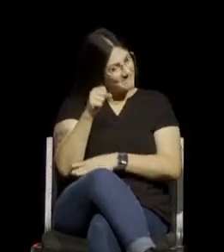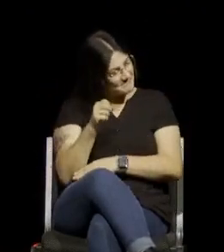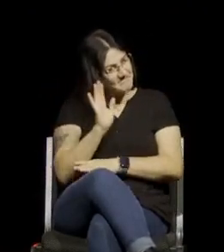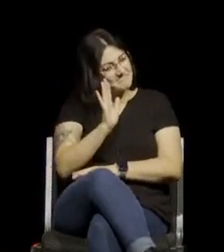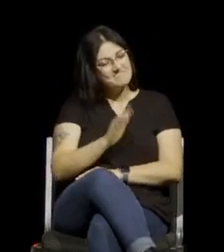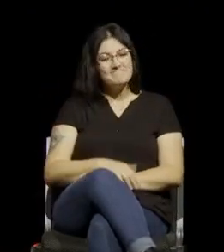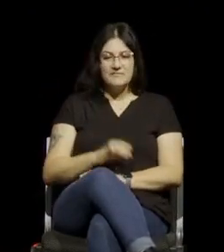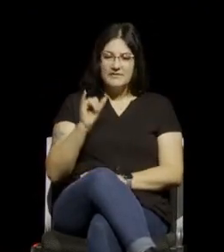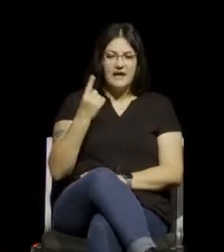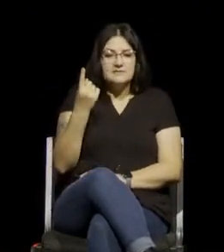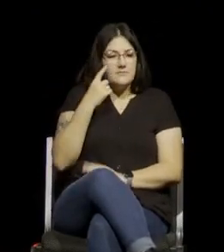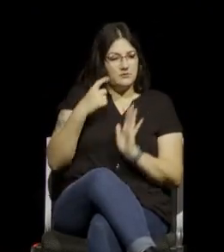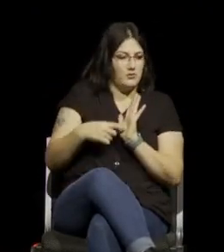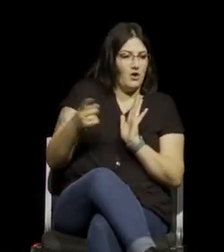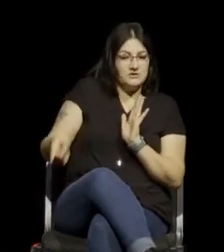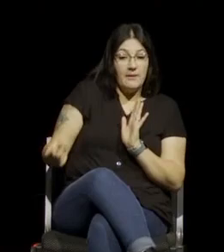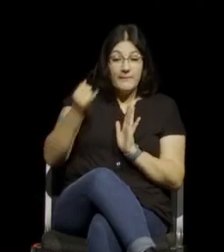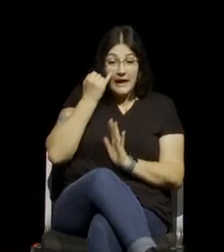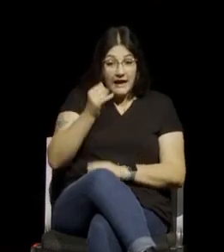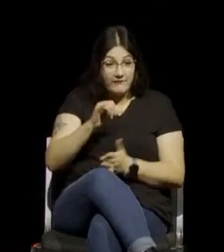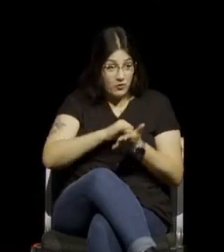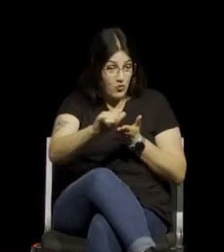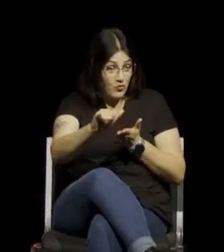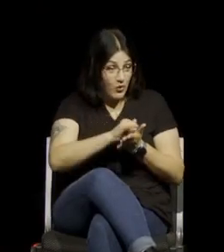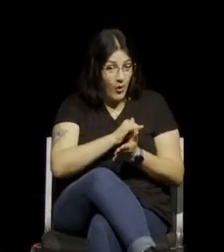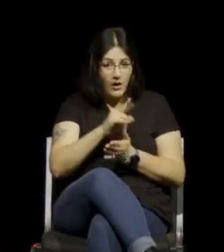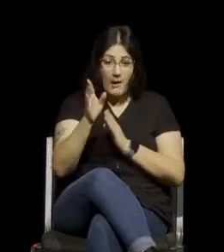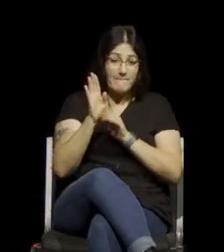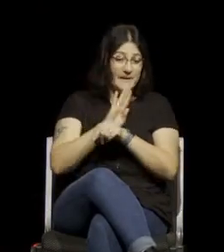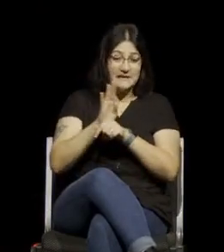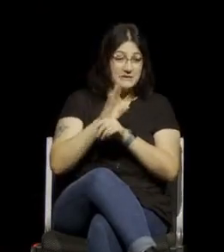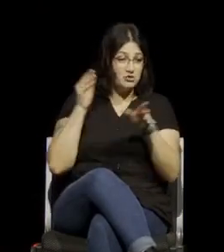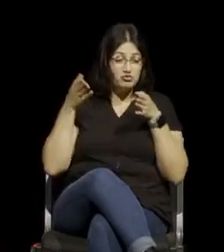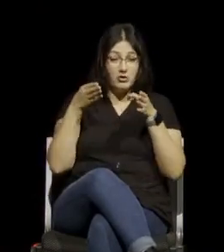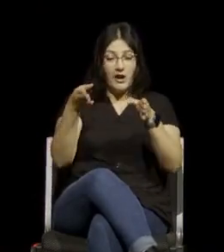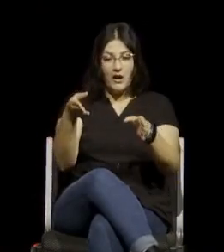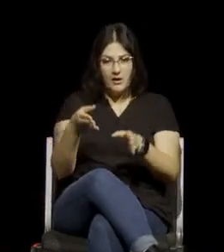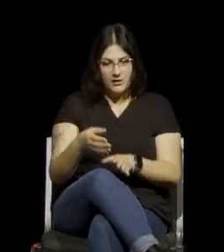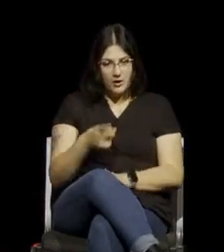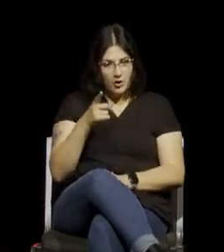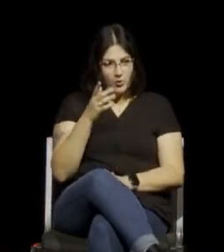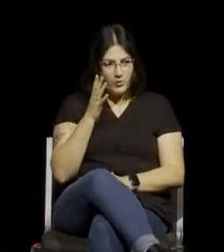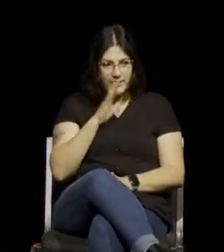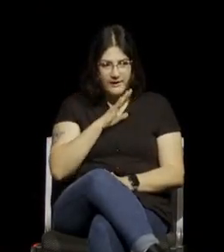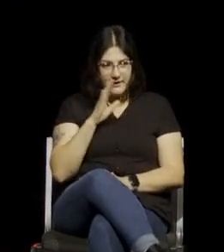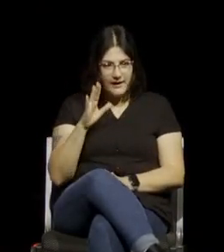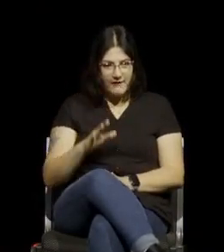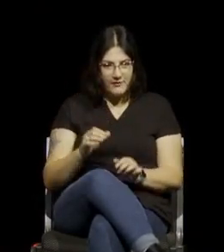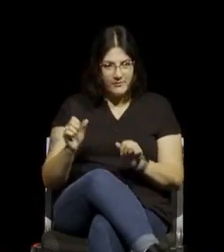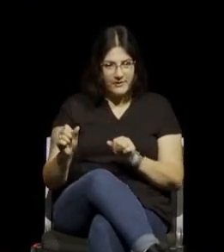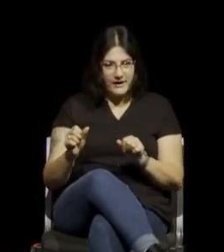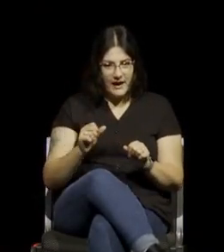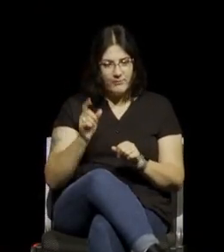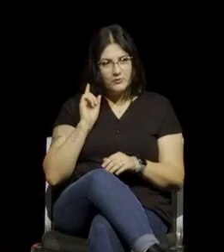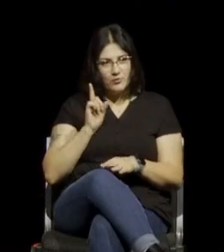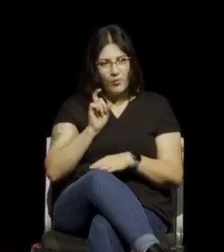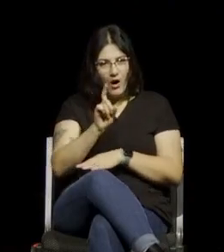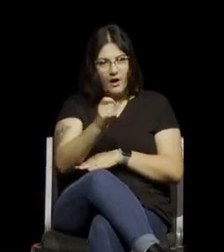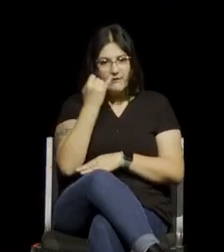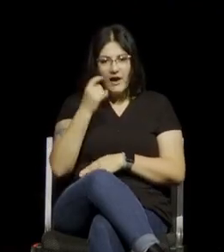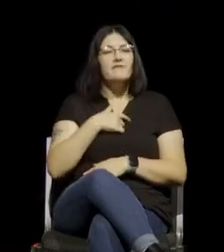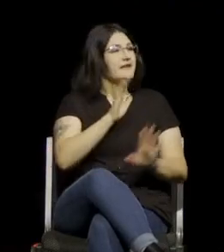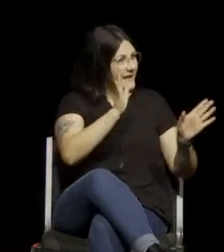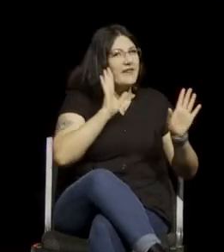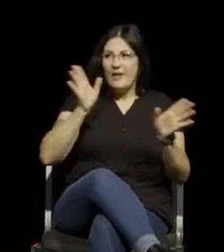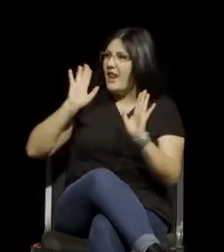nod, a handshake. But think if you were in New York City, on the busy streets there, on the sidewalks, you would never make it a city block if you were having